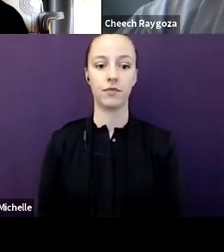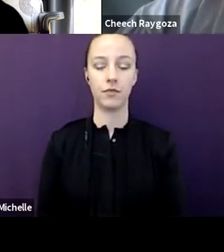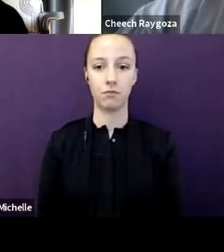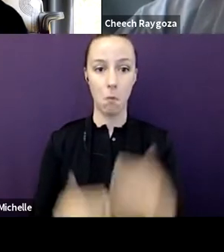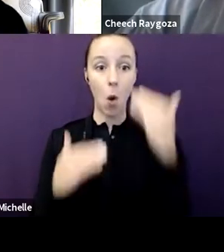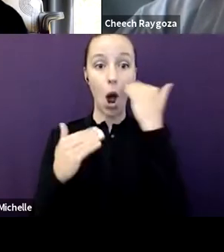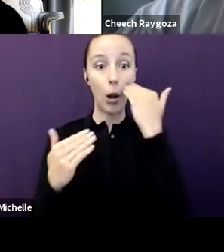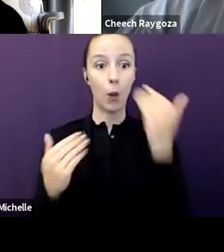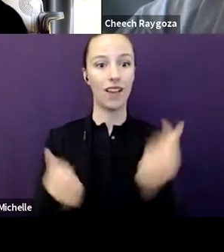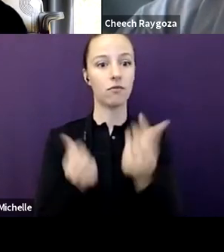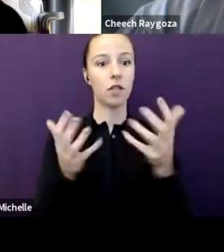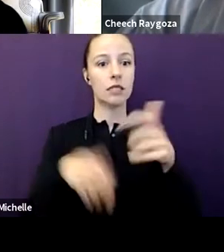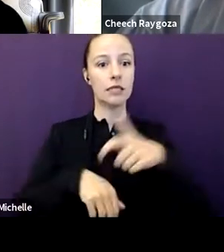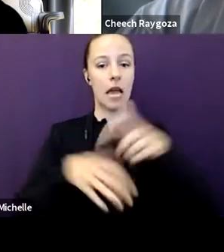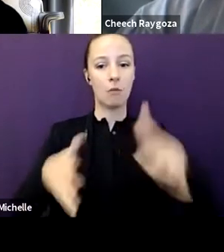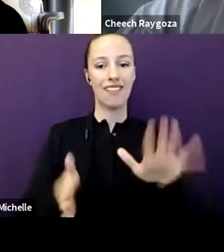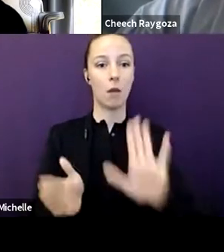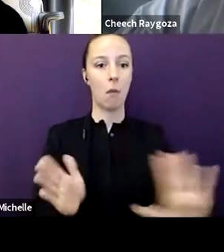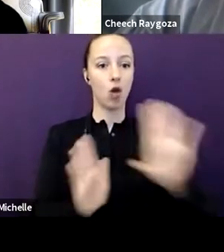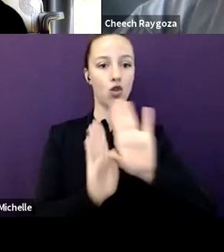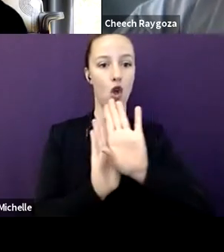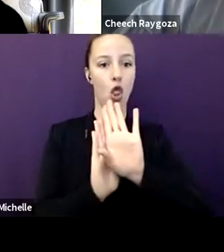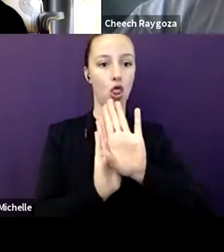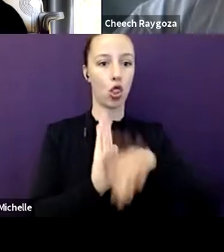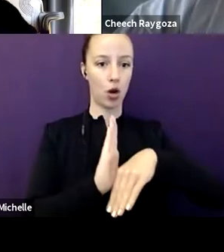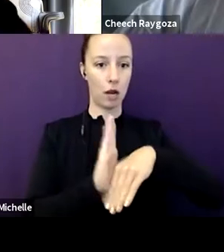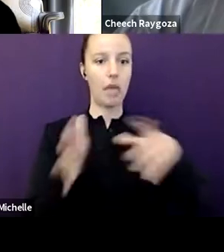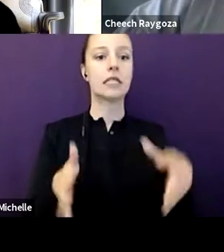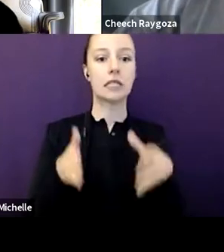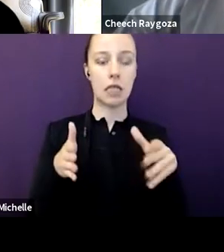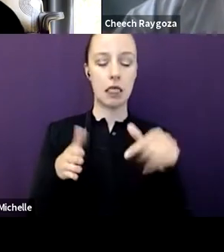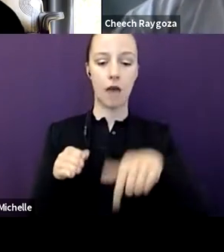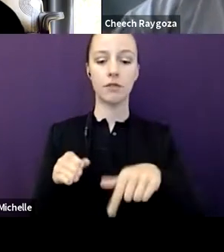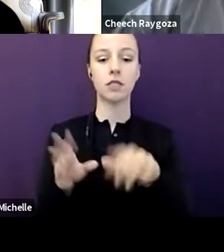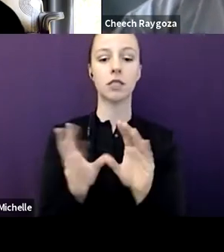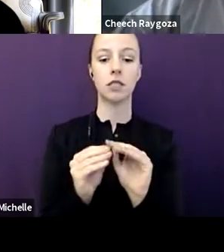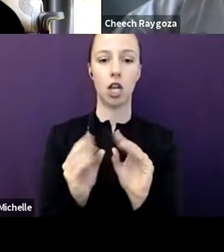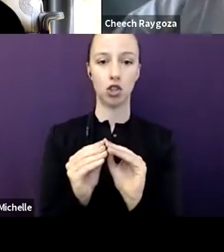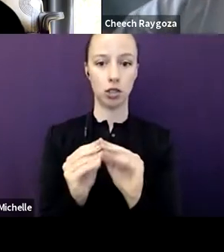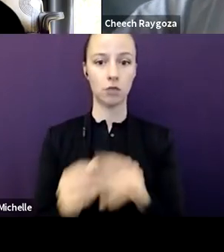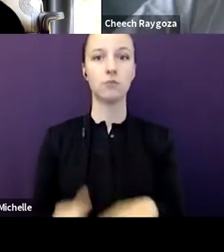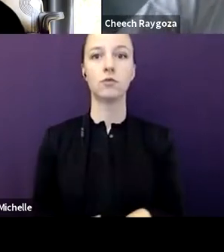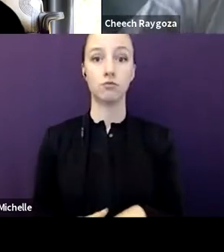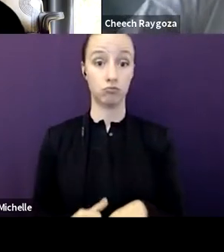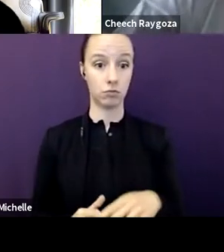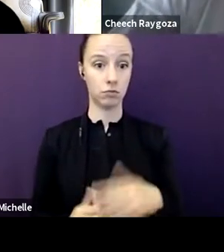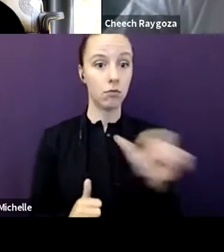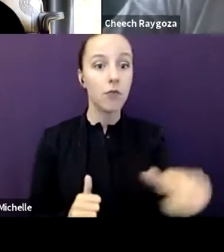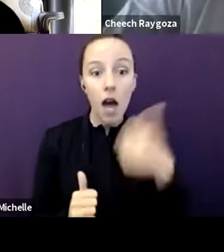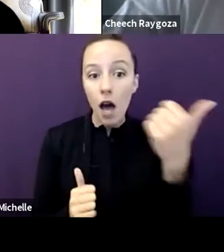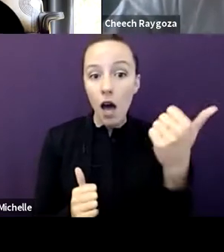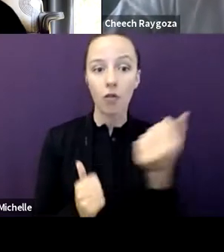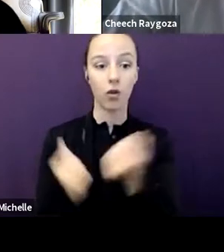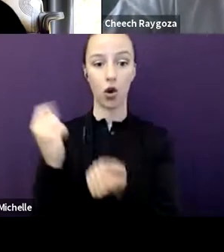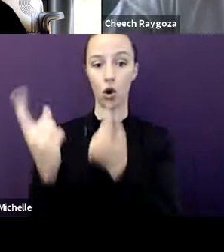quite a bit of time still left, about 30 minutes in this session. Are there any other